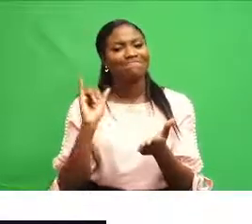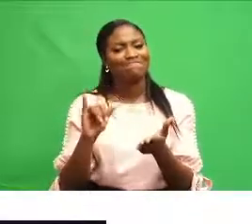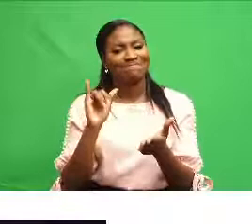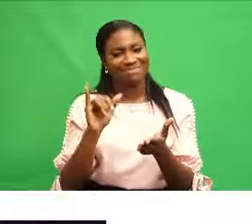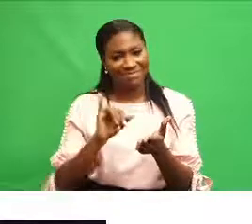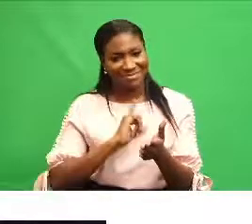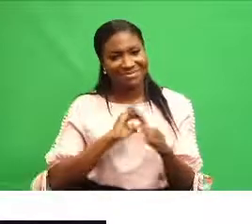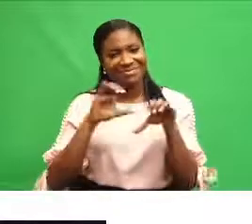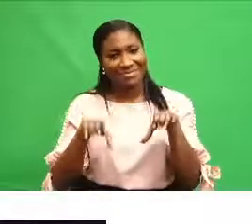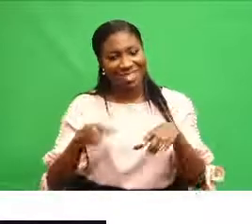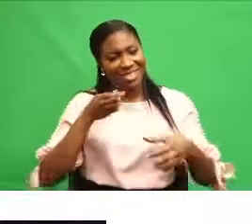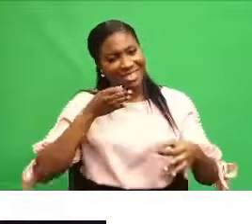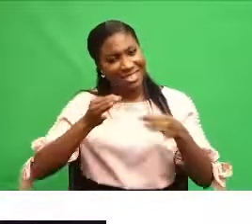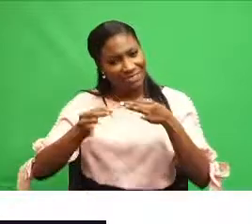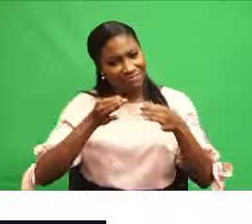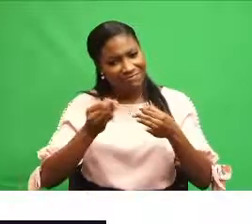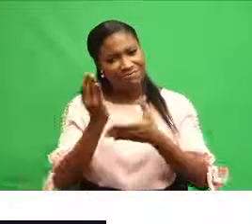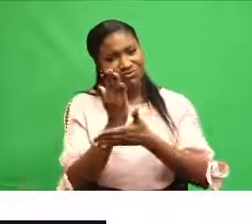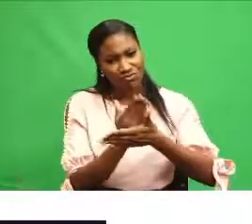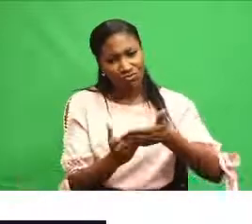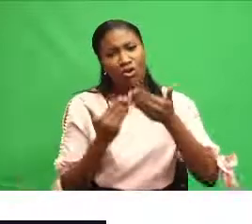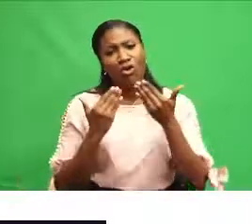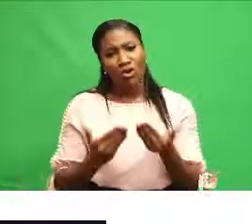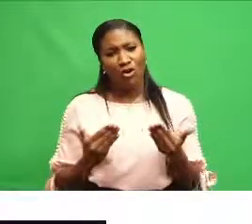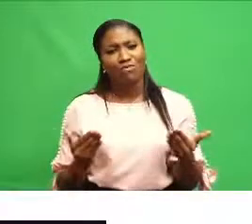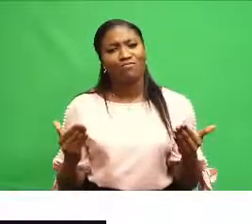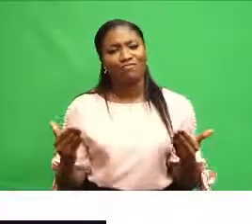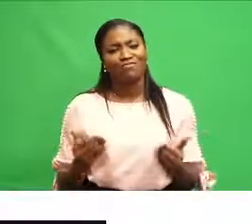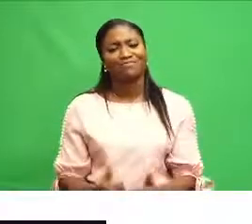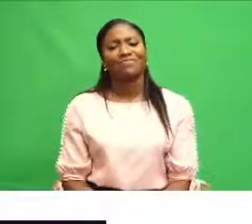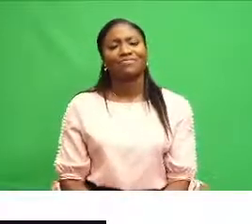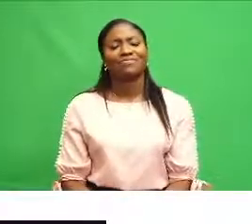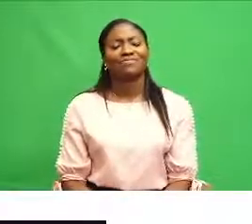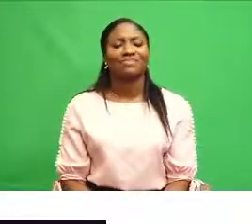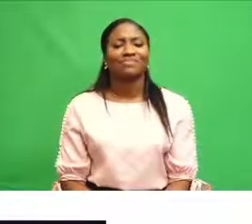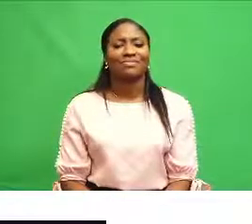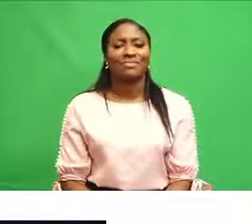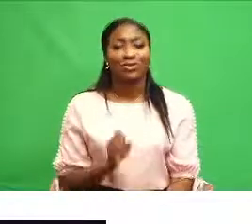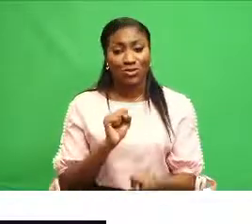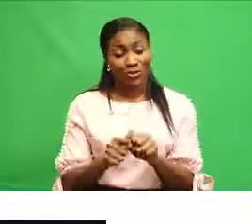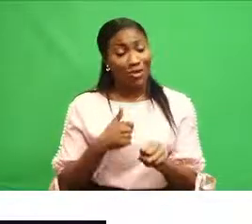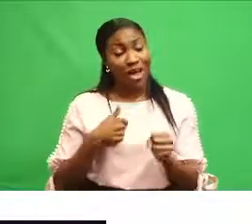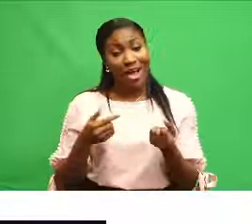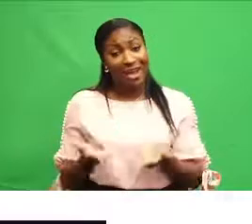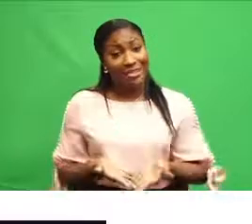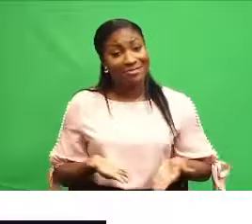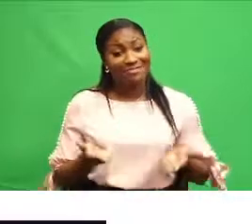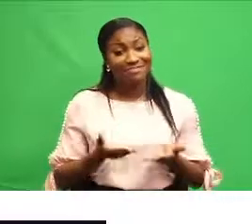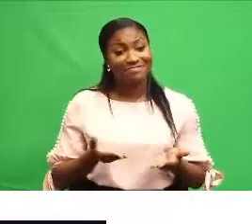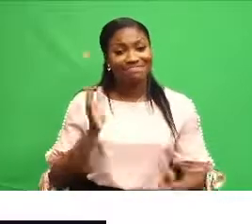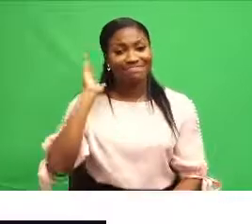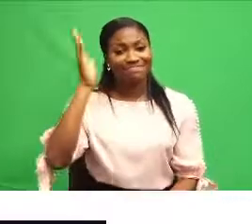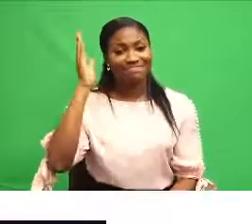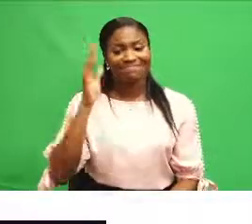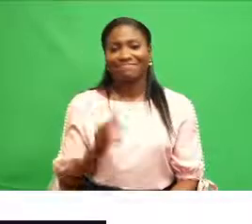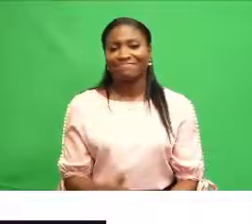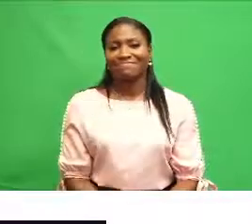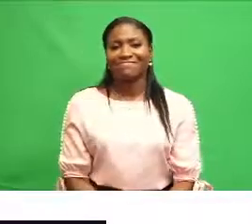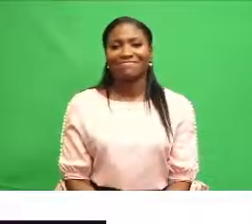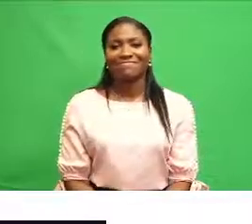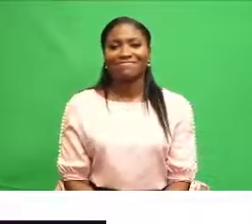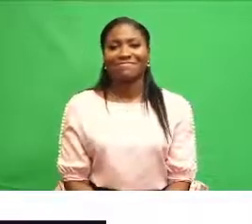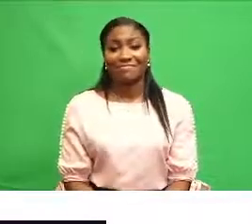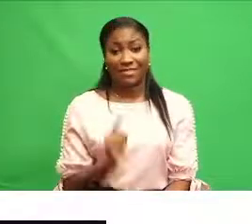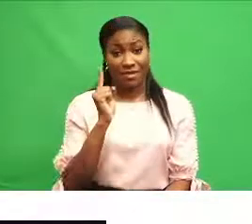probably someone may not have considered. So here I am. So